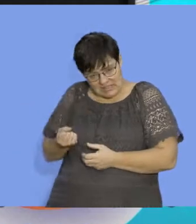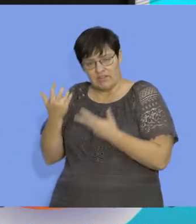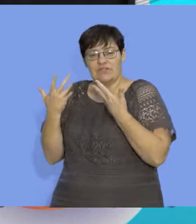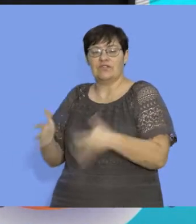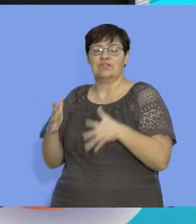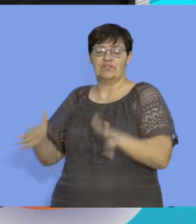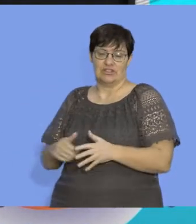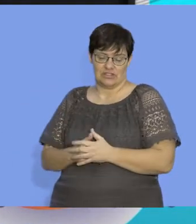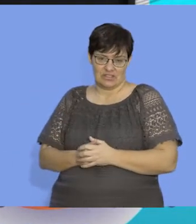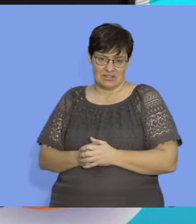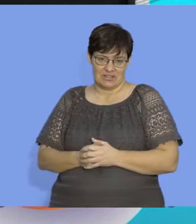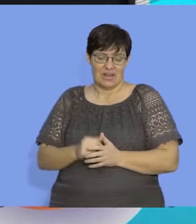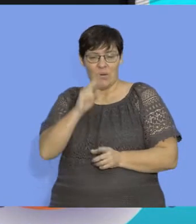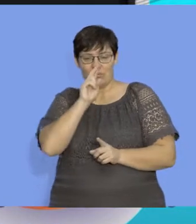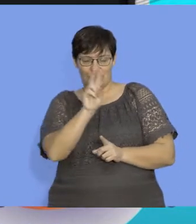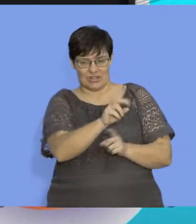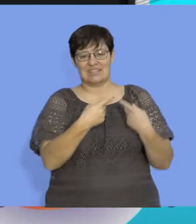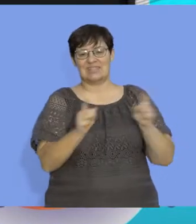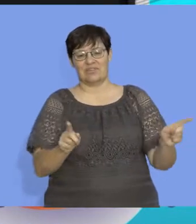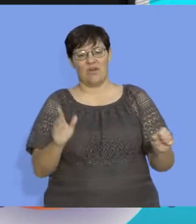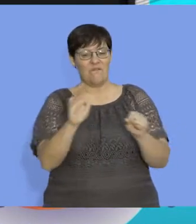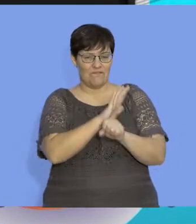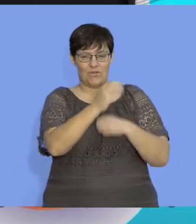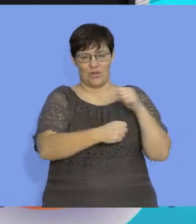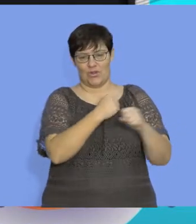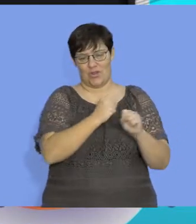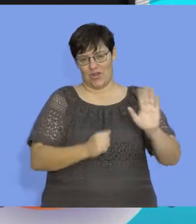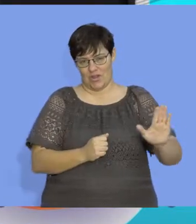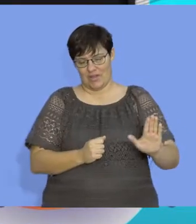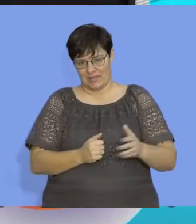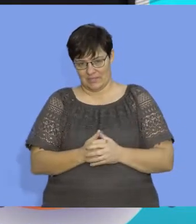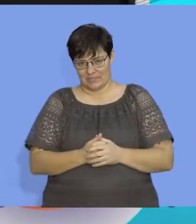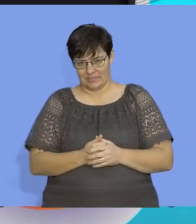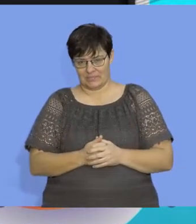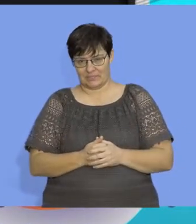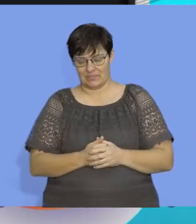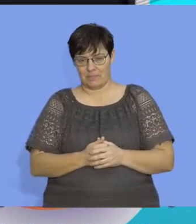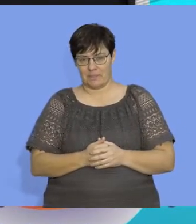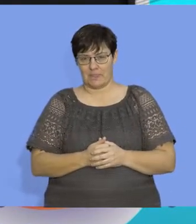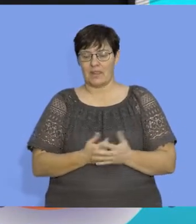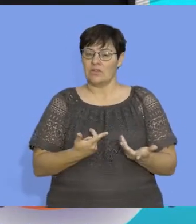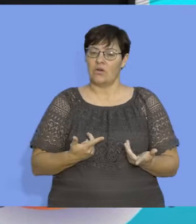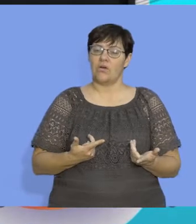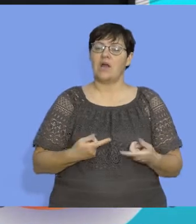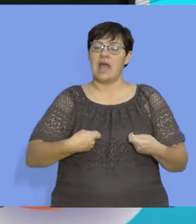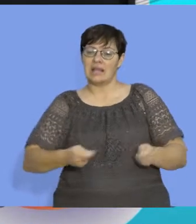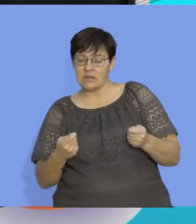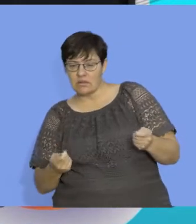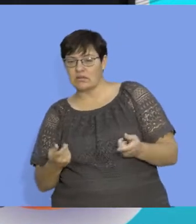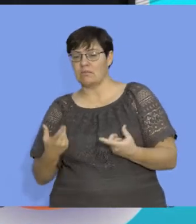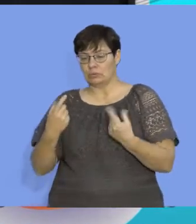obviously, whereas your projected income statement will have your incomes that you have earned and your expenses that you